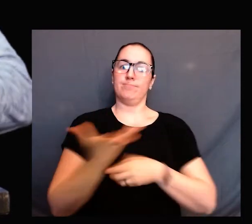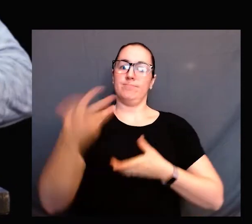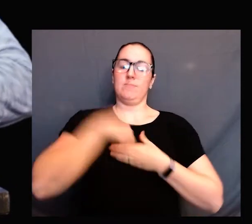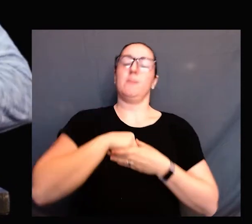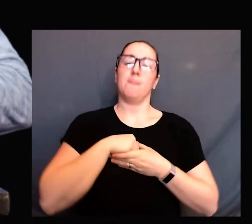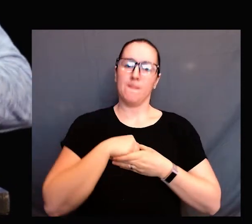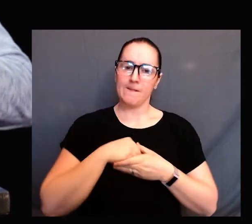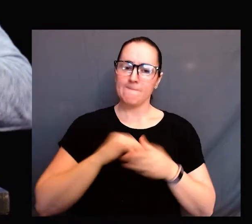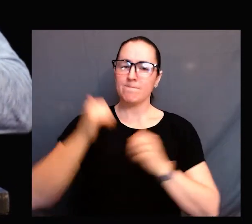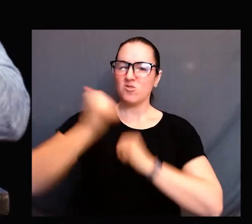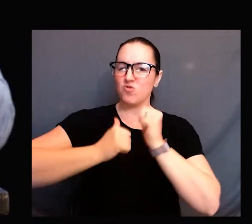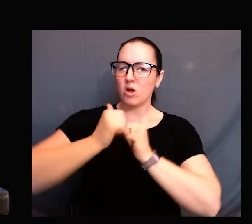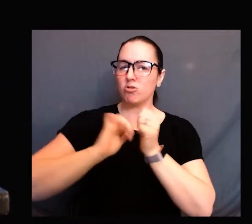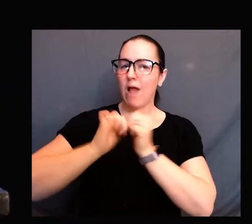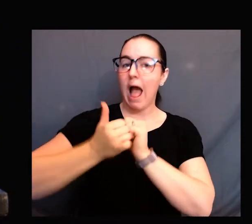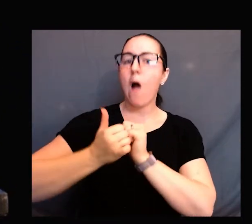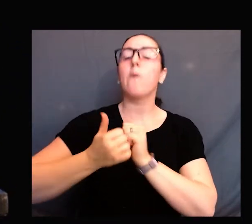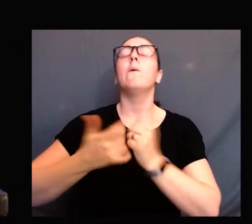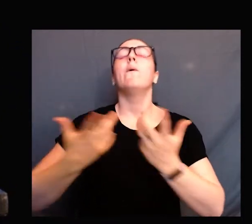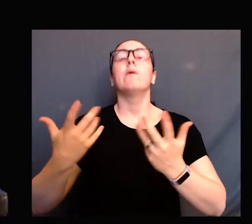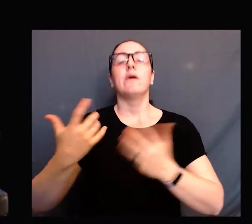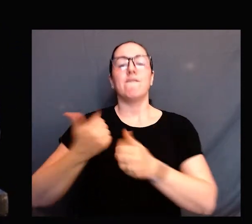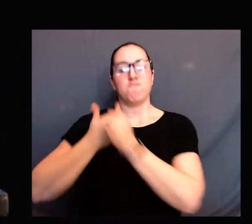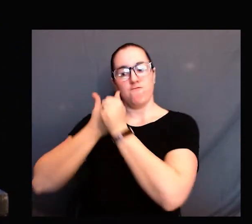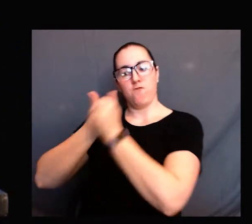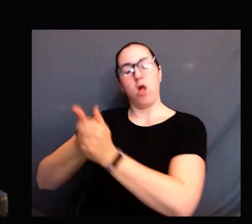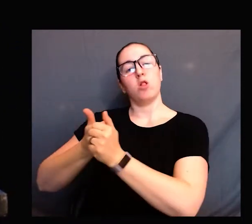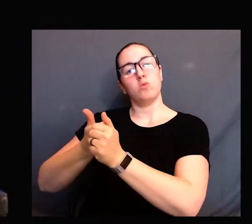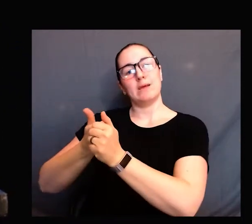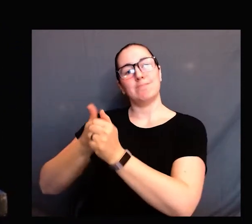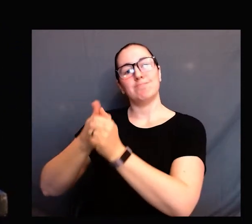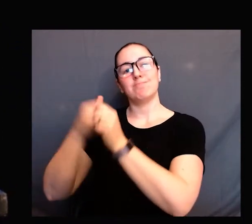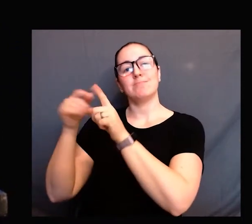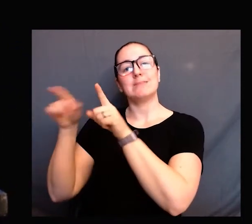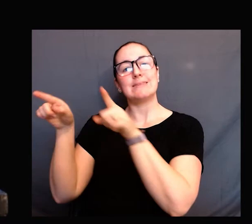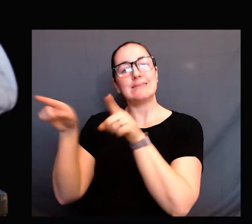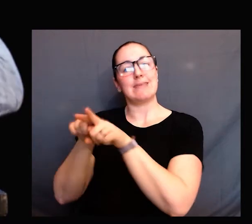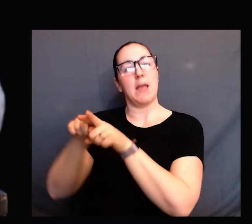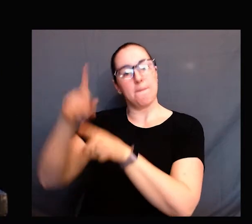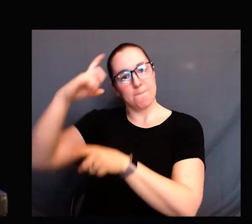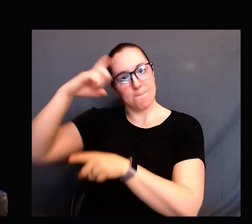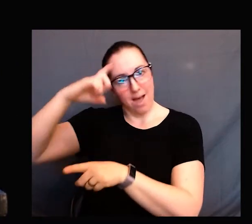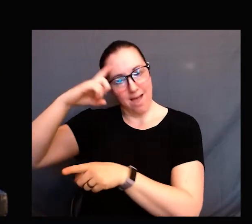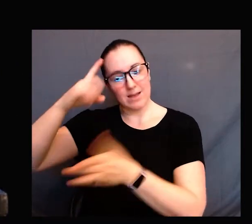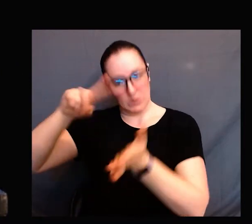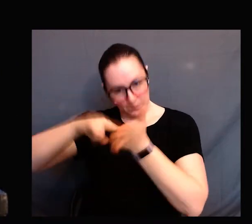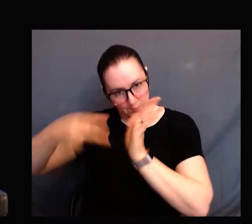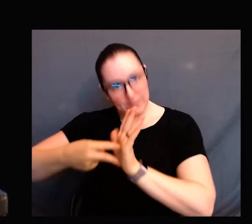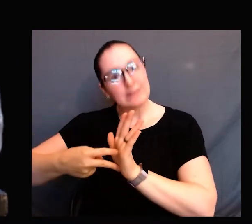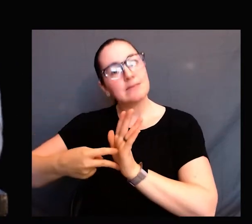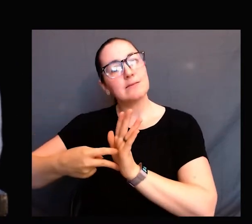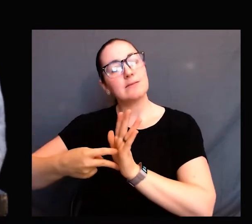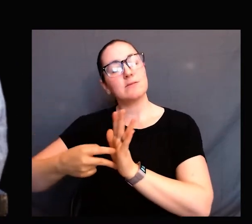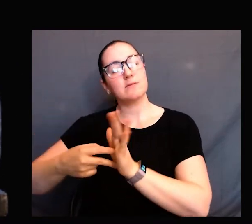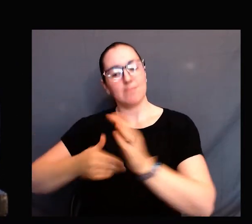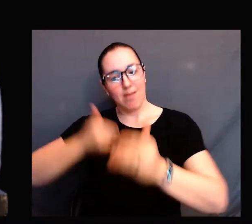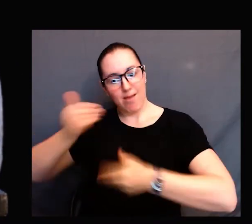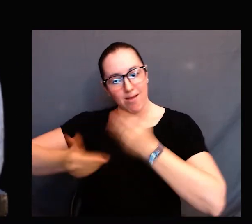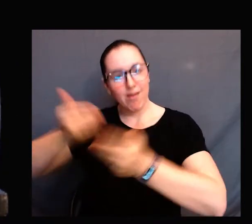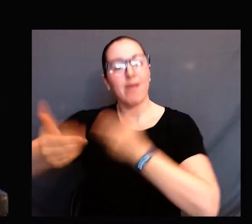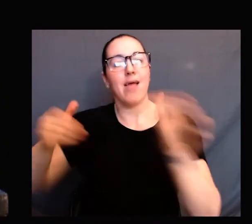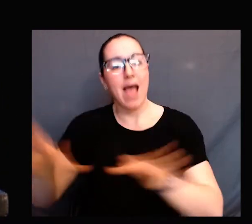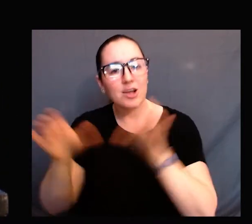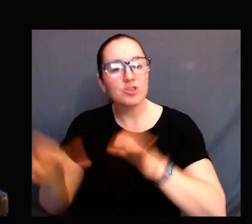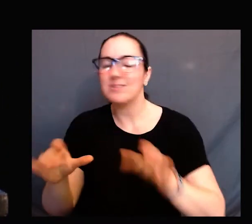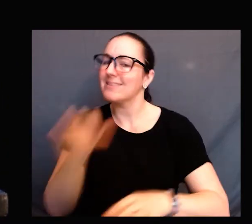it signifies following with the same mind and purpose with continuing action. In other words, again, this